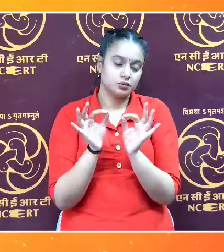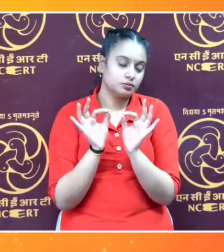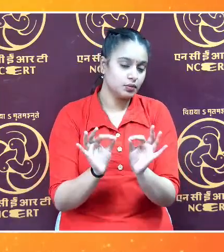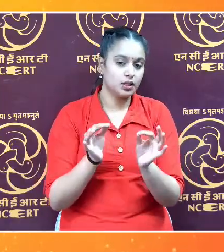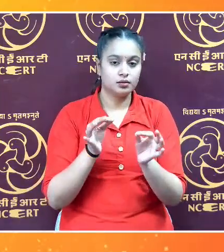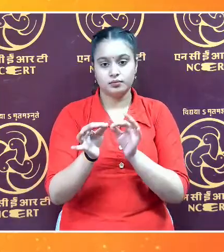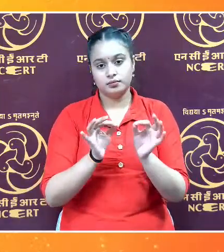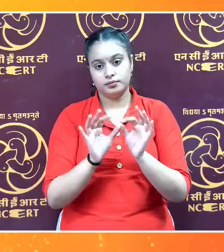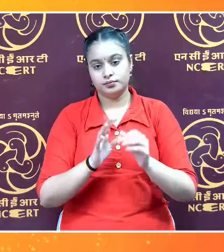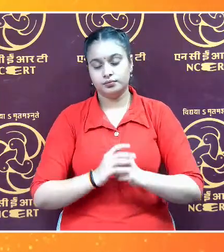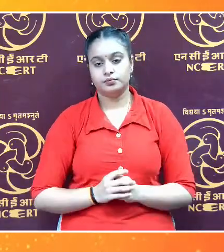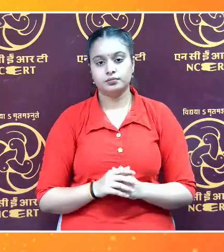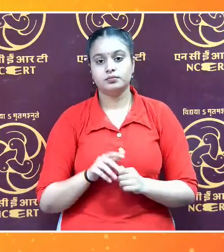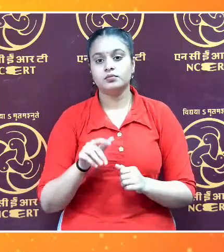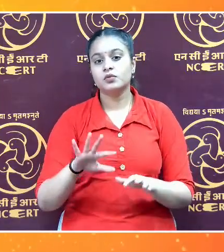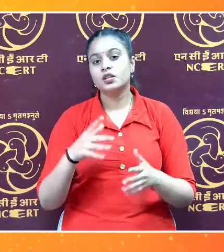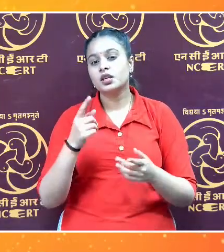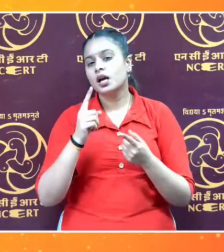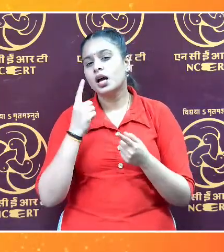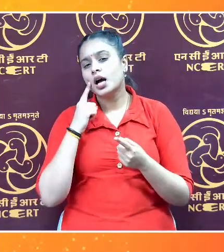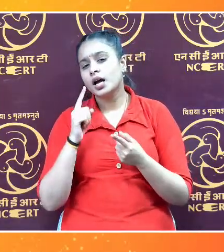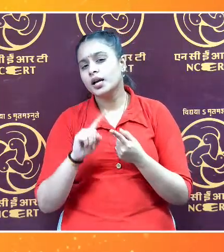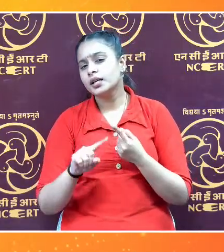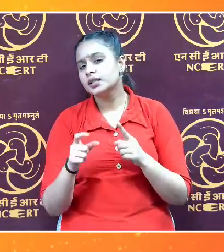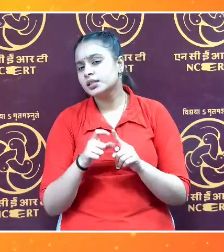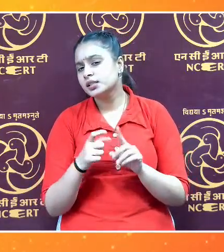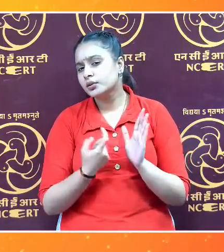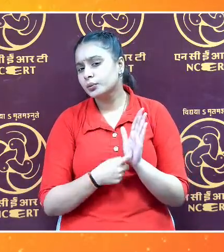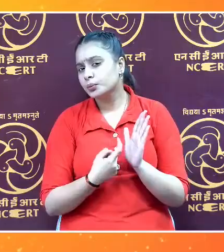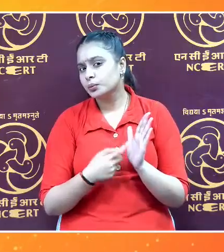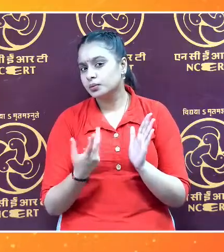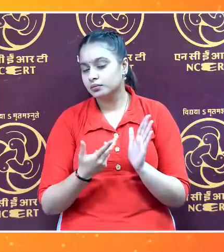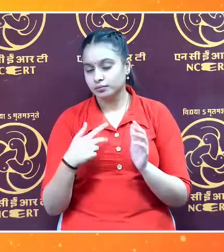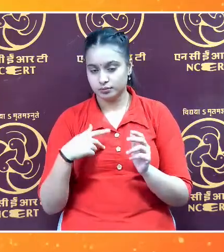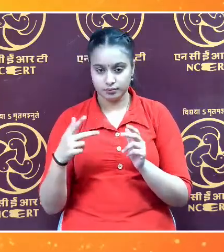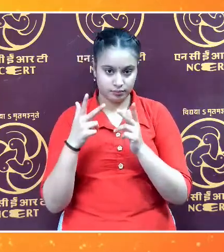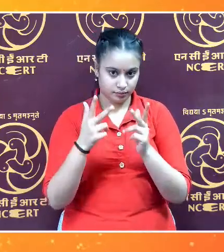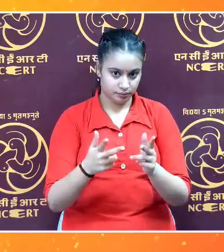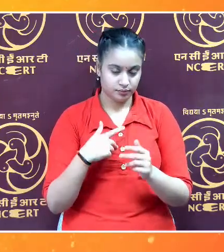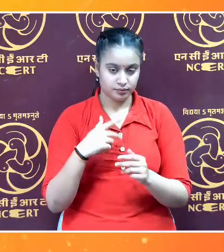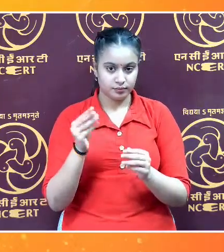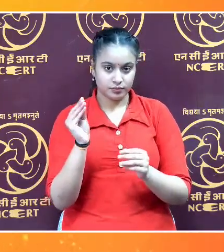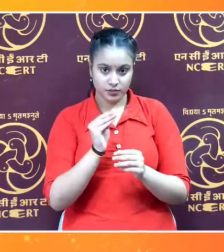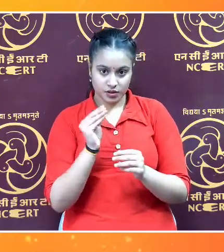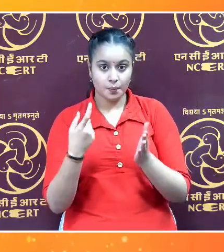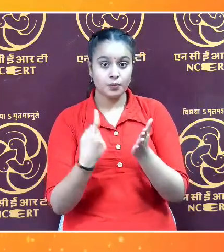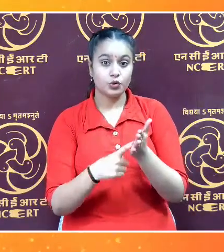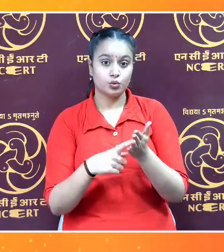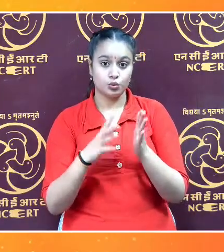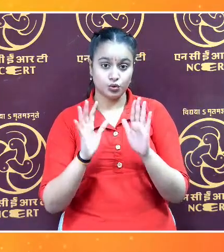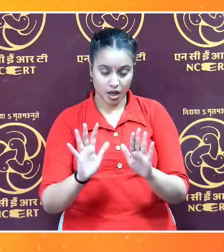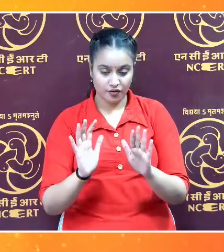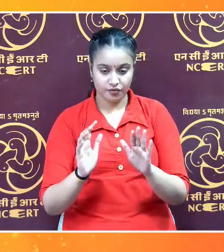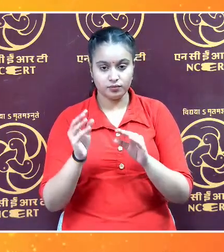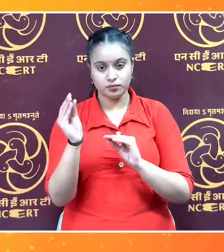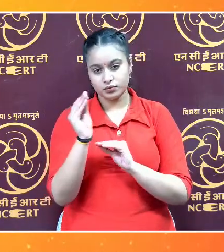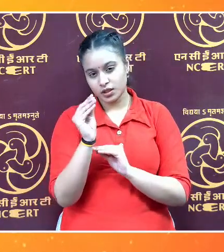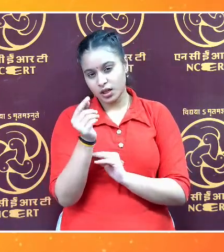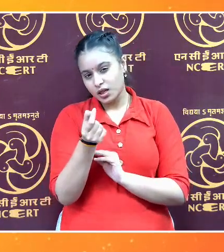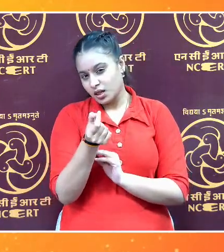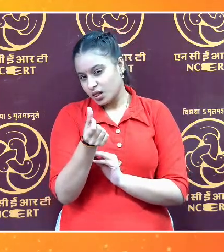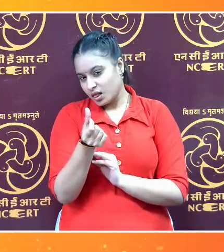me. Thank you. And Thank you. what about that IED rule? That I'm telling you now. Okay. We are having a set of rules here, though it is looking a